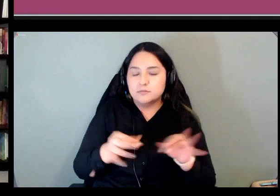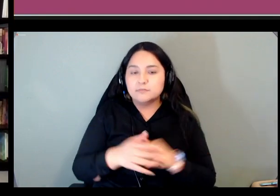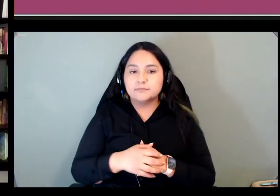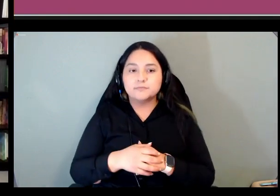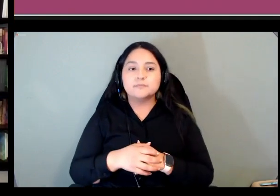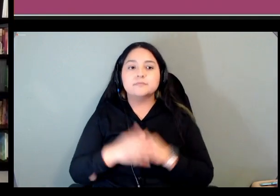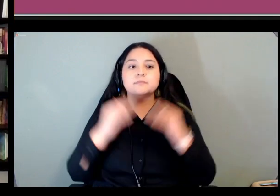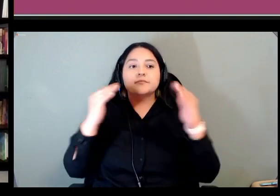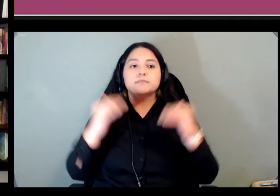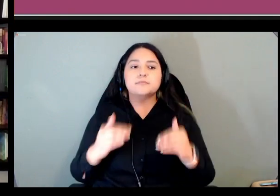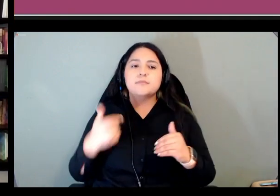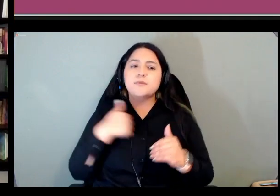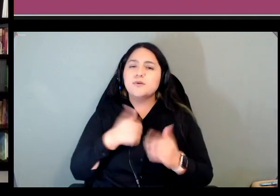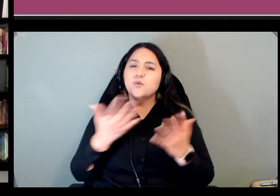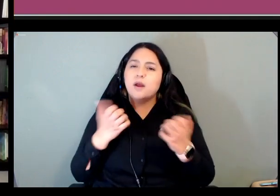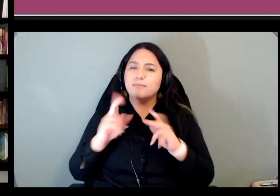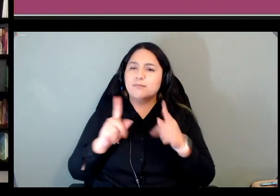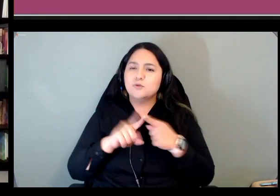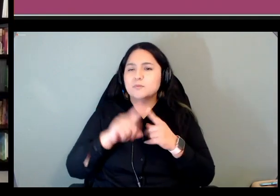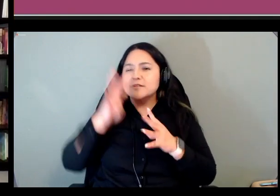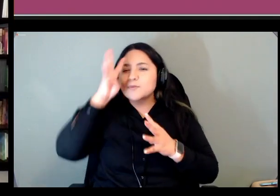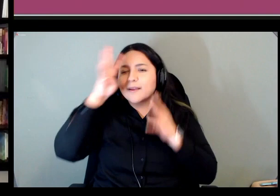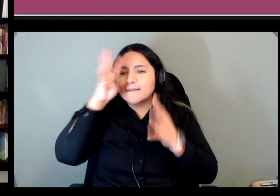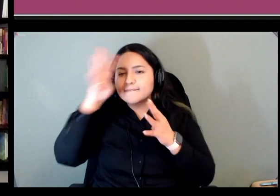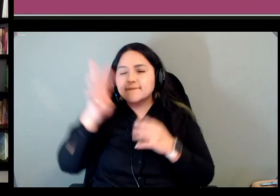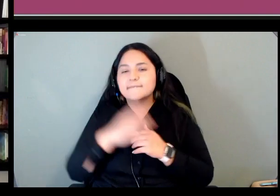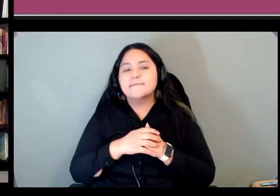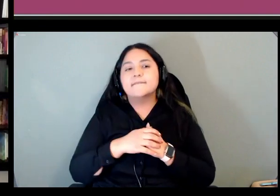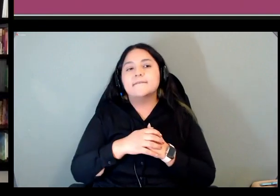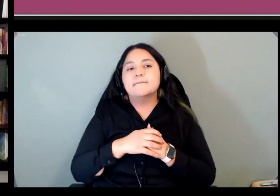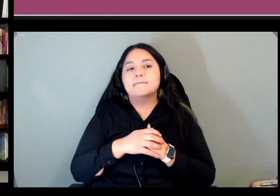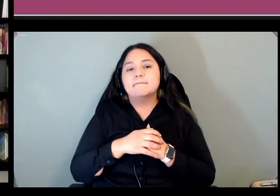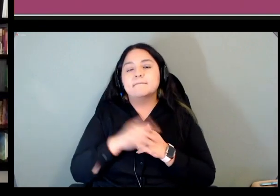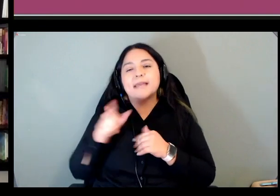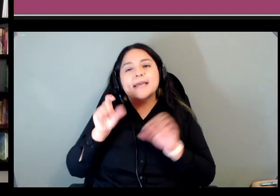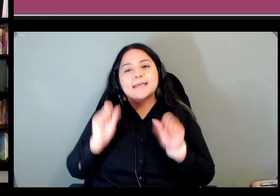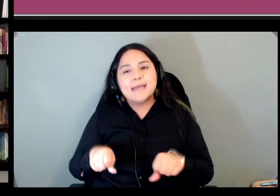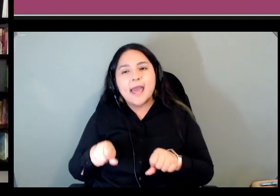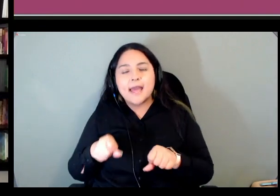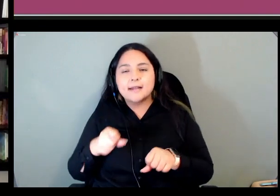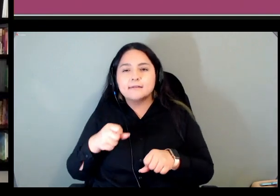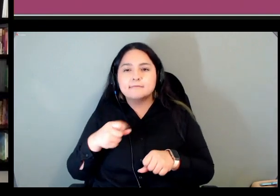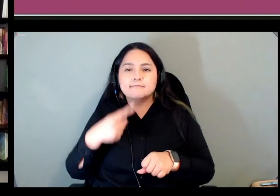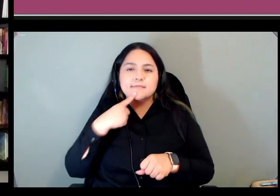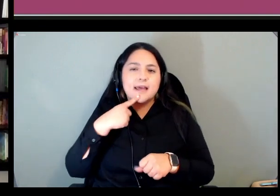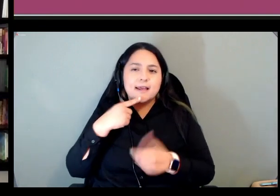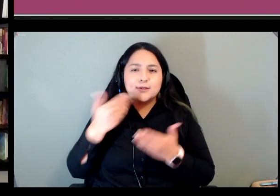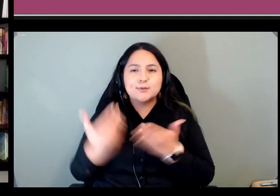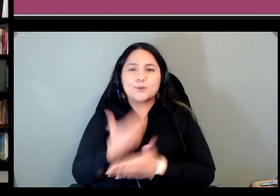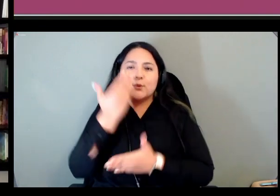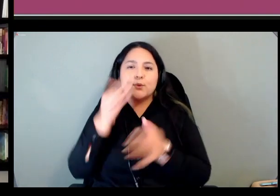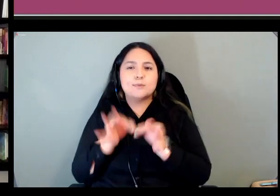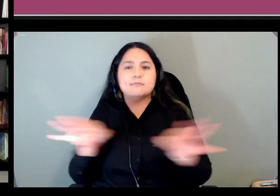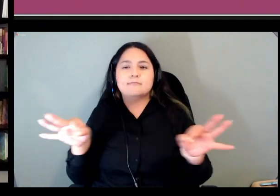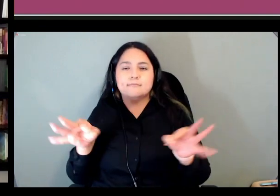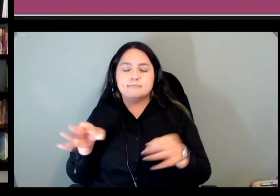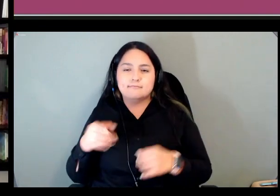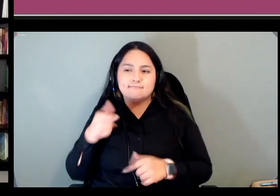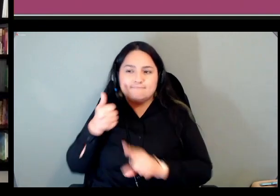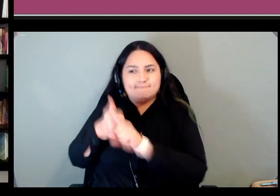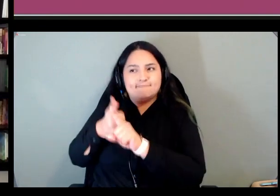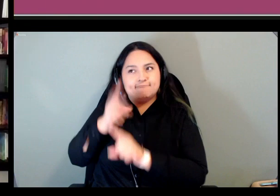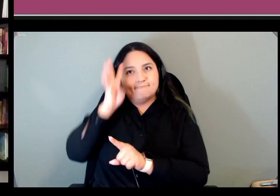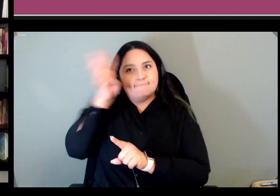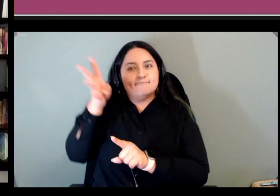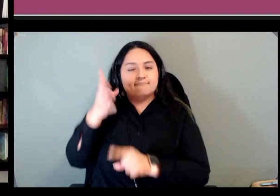be creative, be able to know that they could say novel things, say things that they thought up or that they were feeling